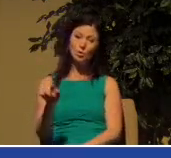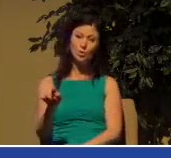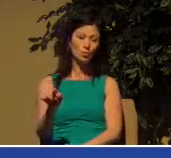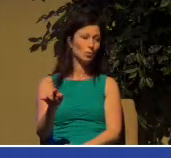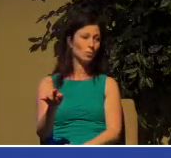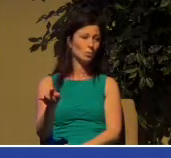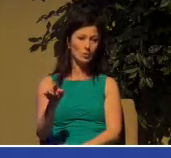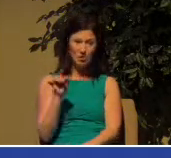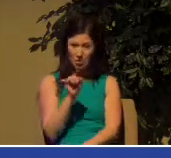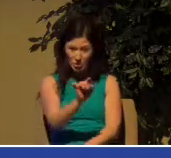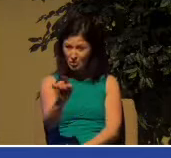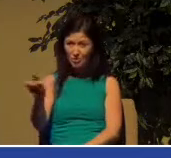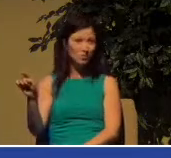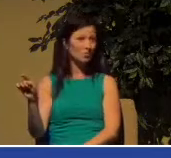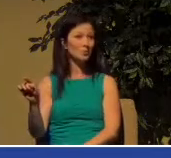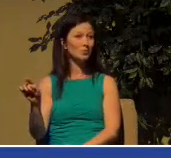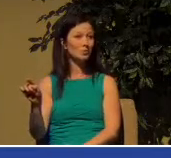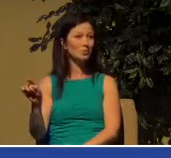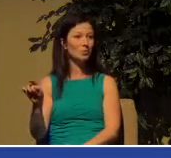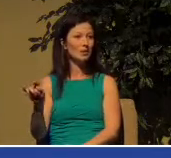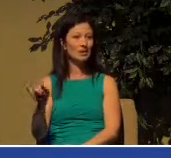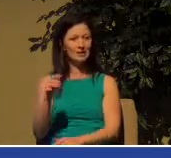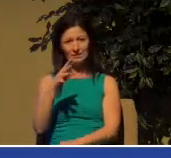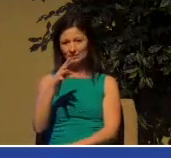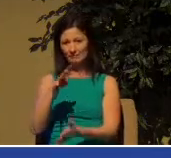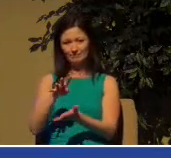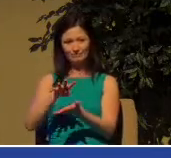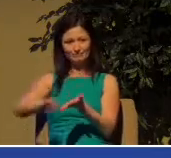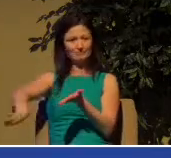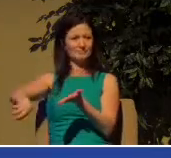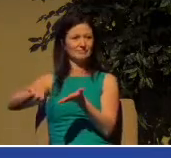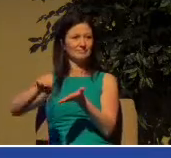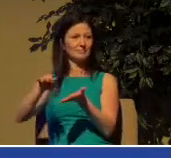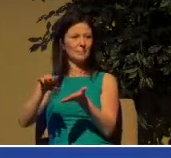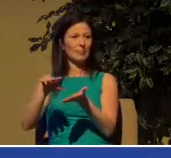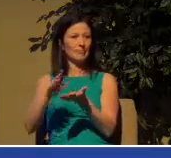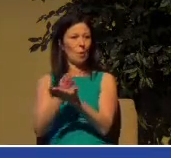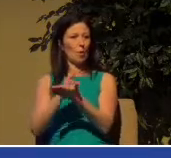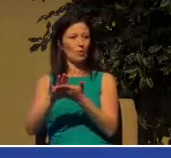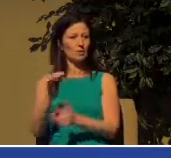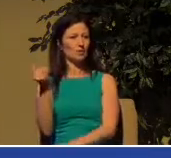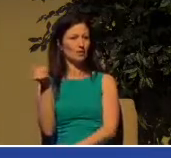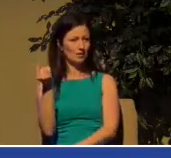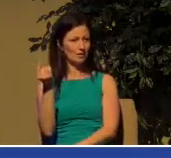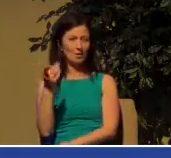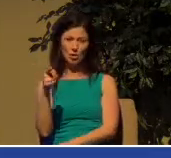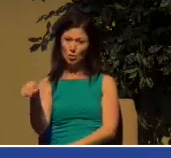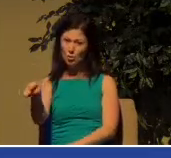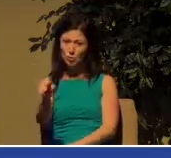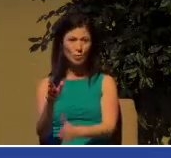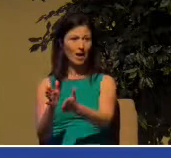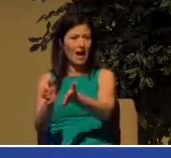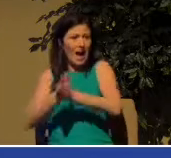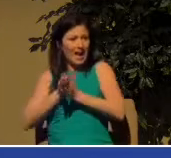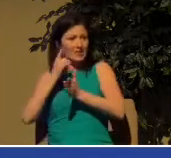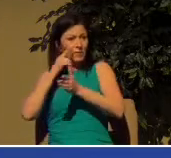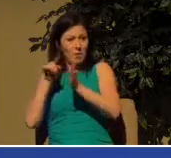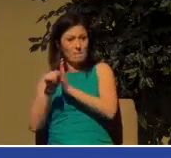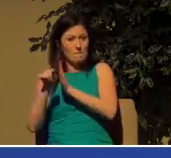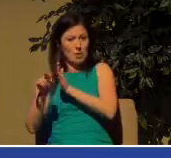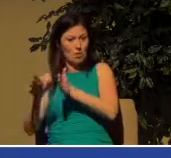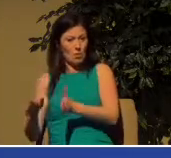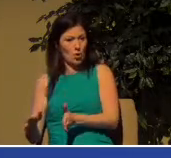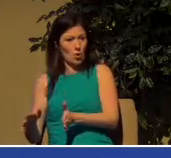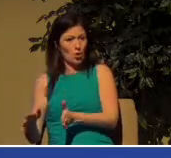disowned the Holy and Righteous One and asked that a murderer would be